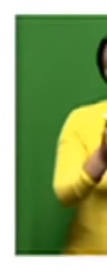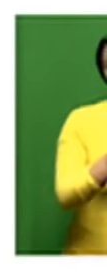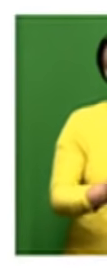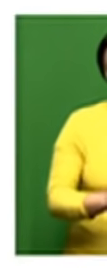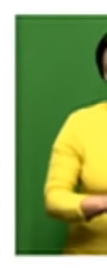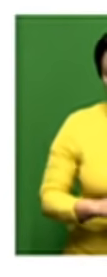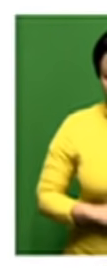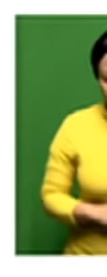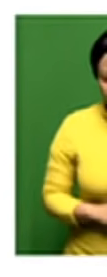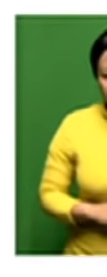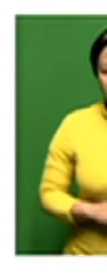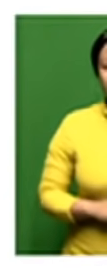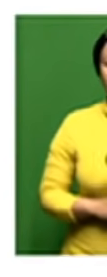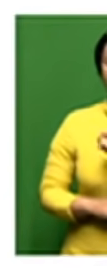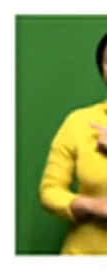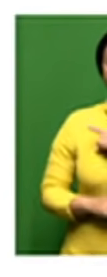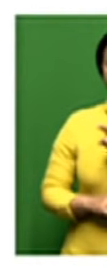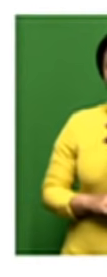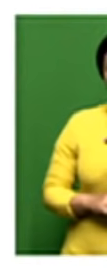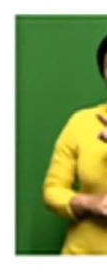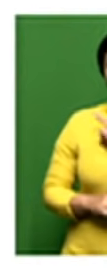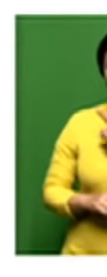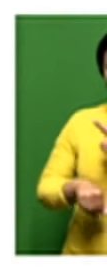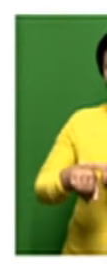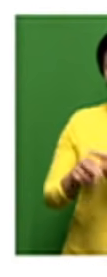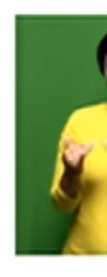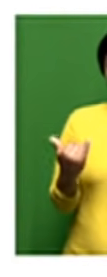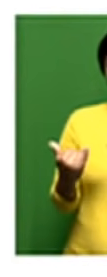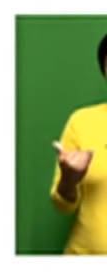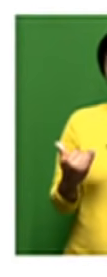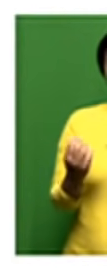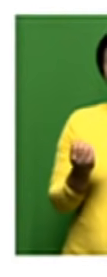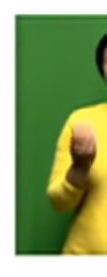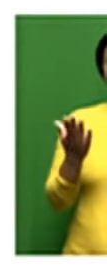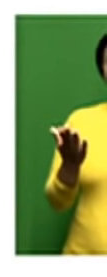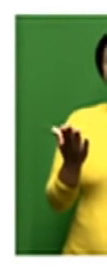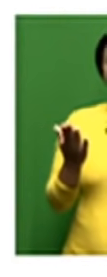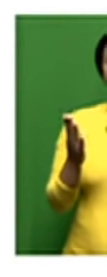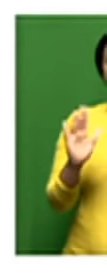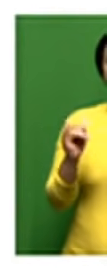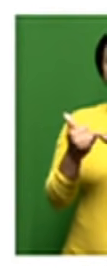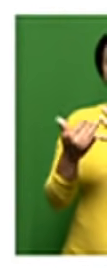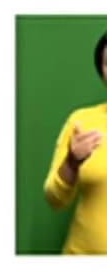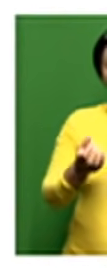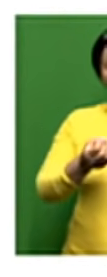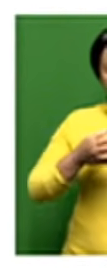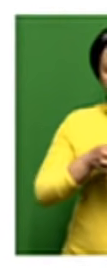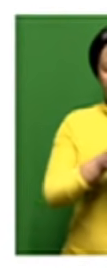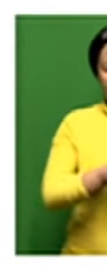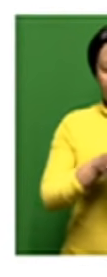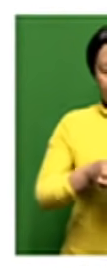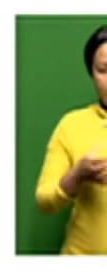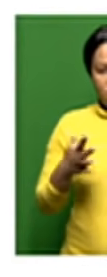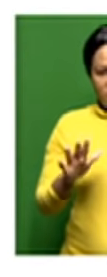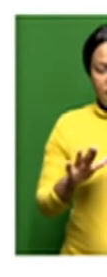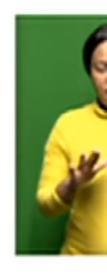are covering such a wide range. This is a period where the supplier started supplying us with cans. The